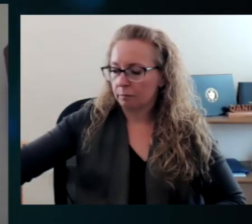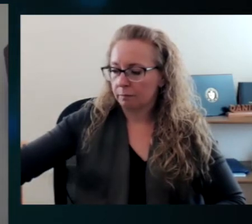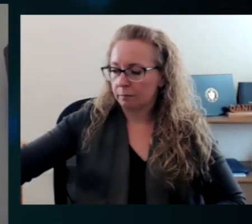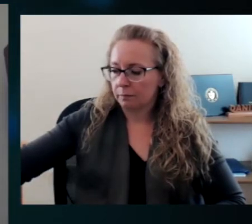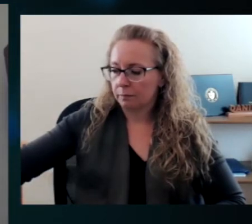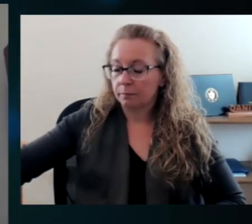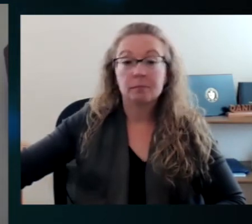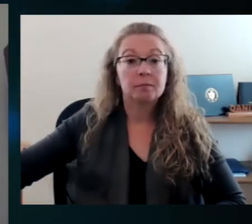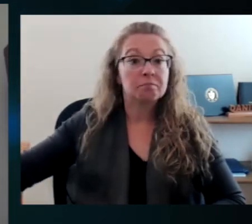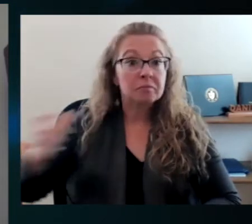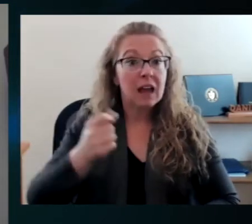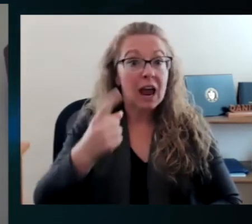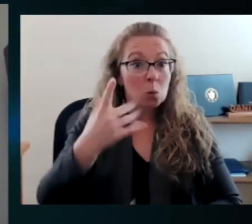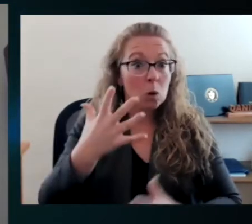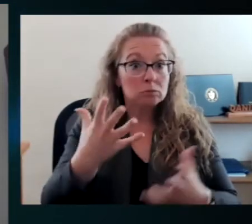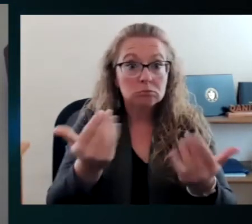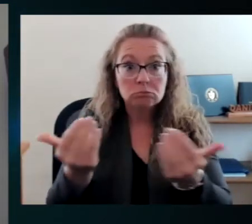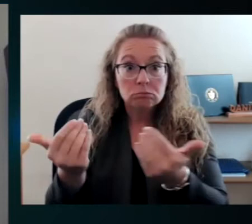about that.